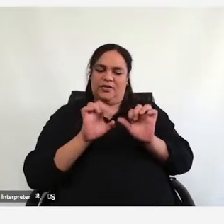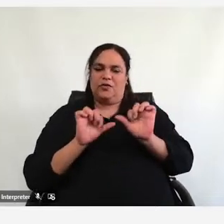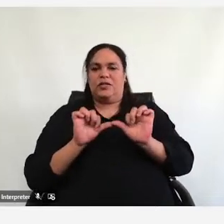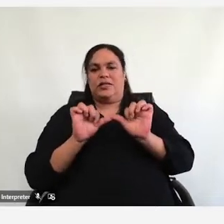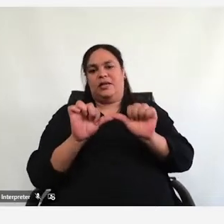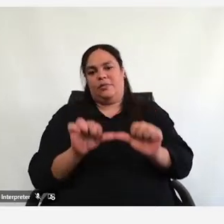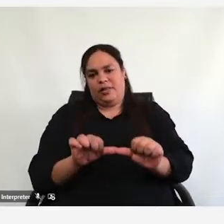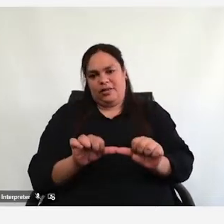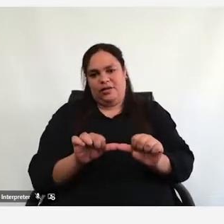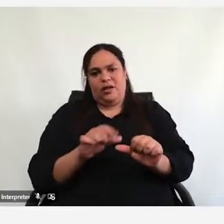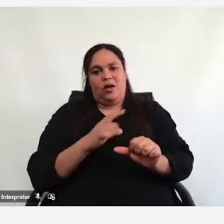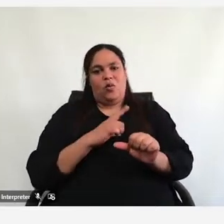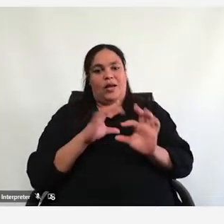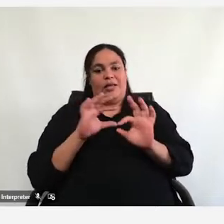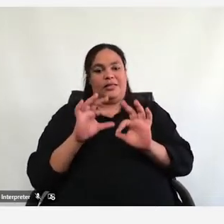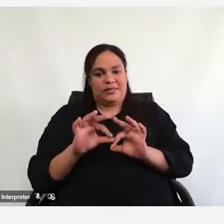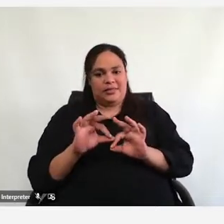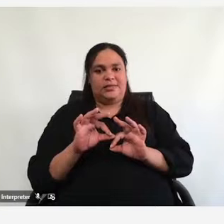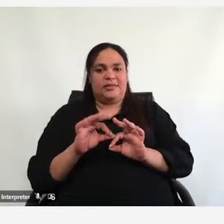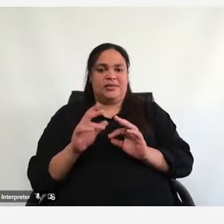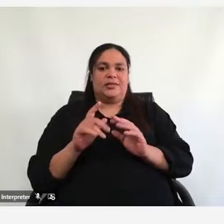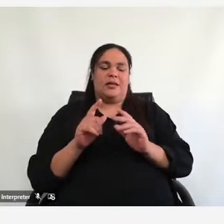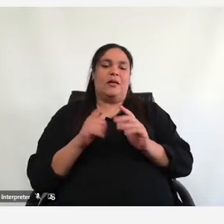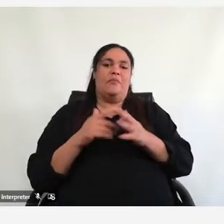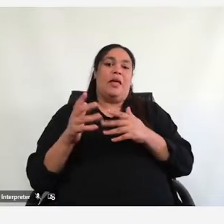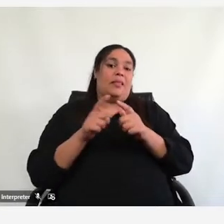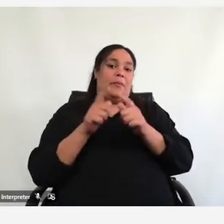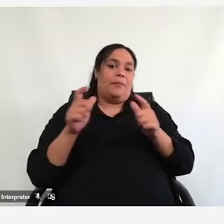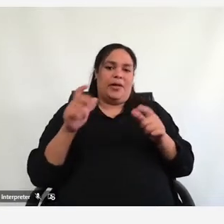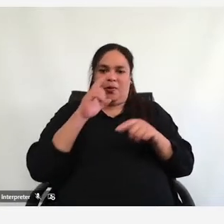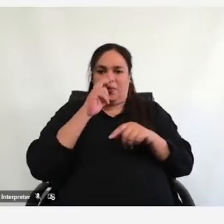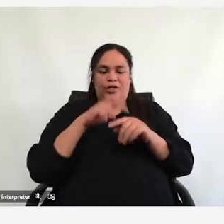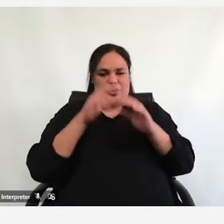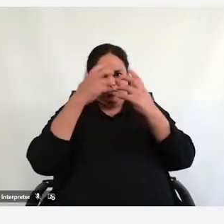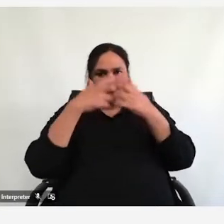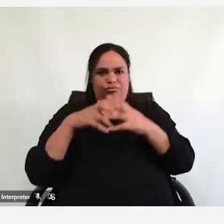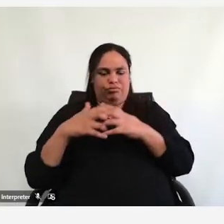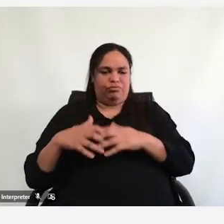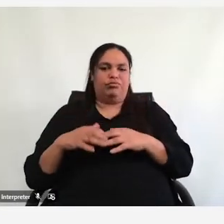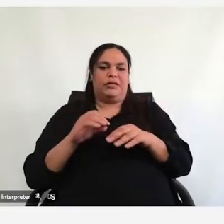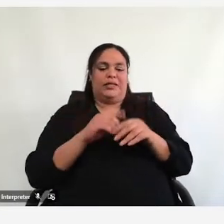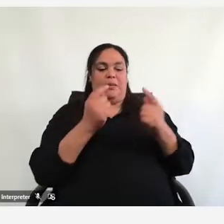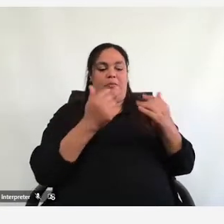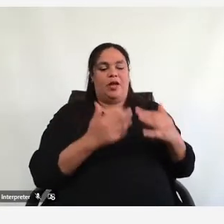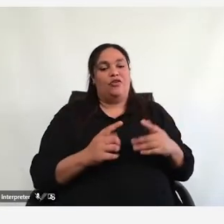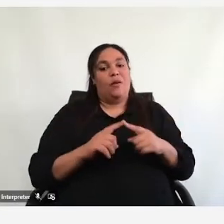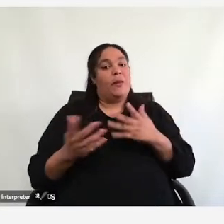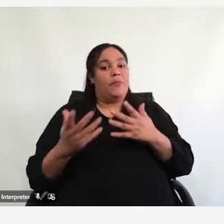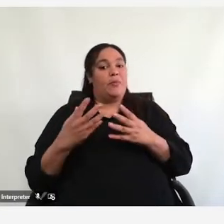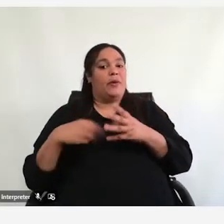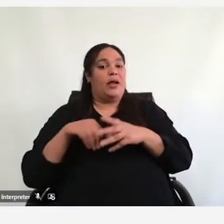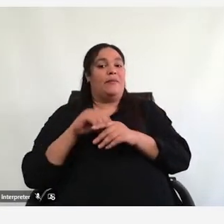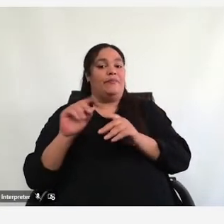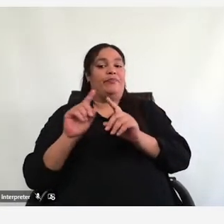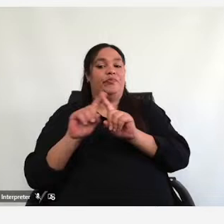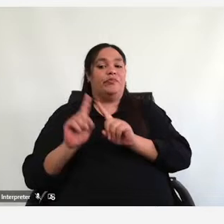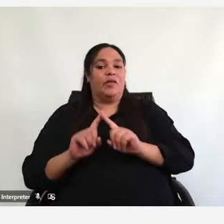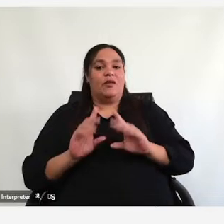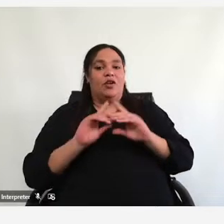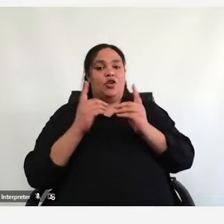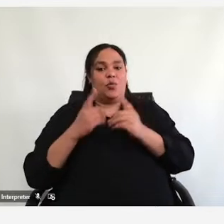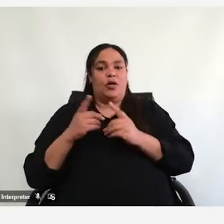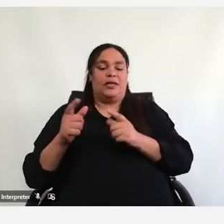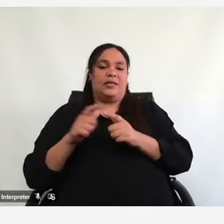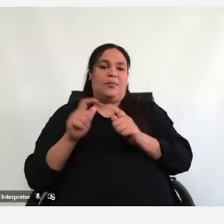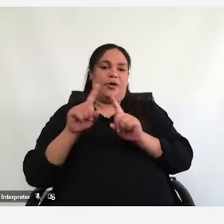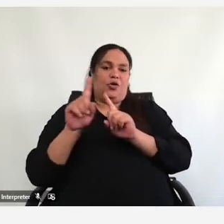sustainability? Because that is a big matter that we need to consider in budgets, but perhaps with the respective departments, that is a